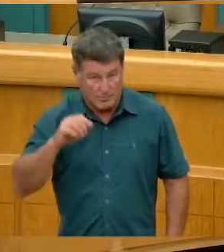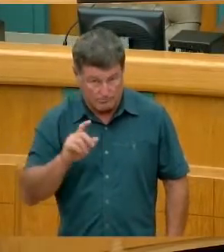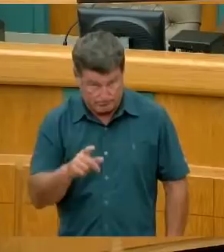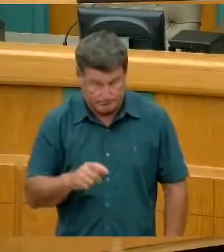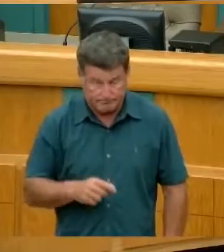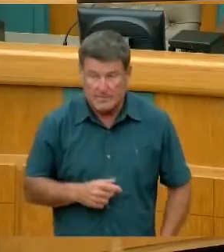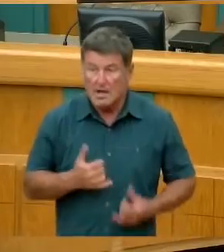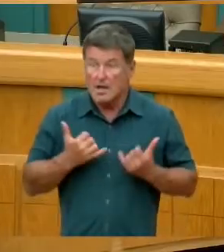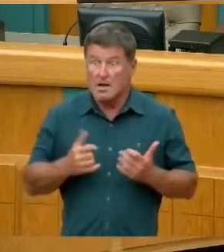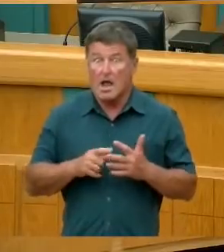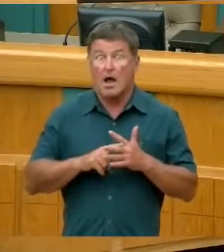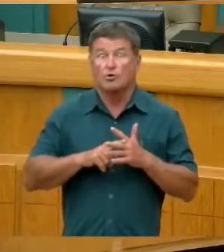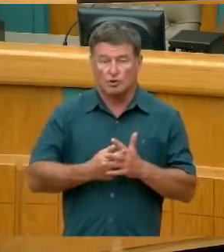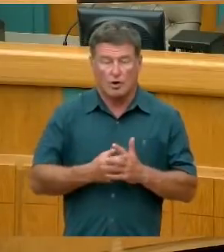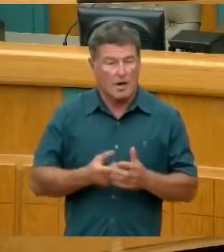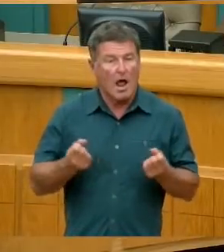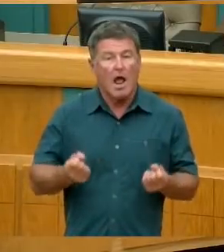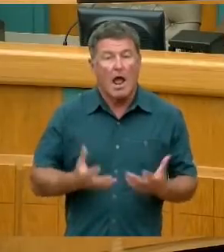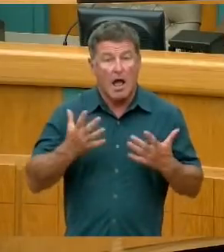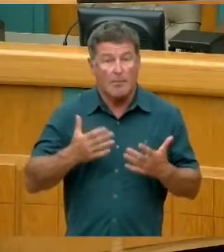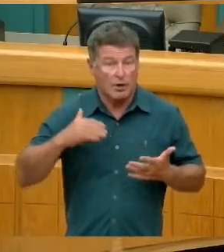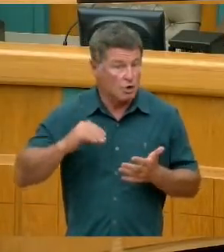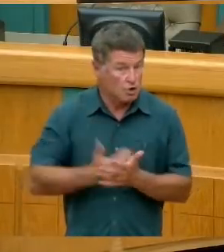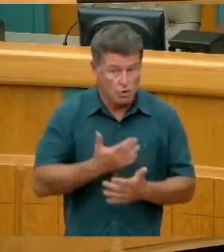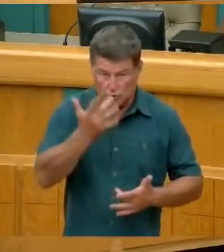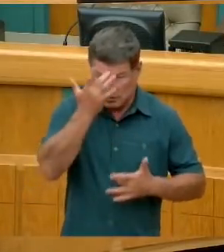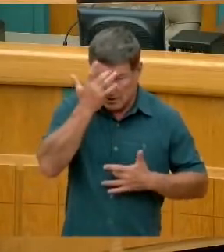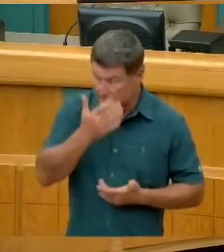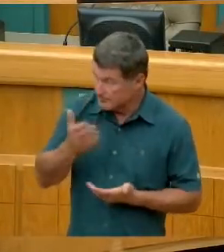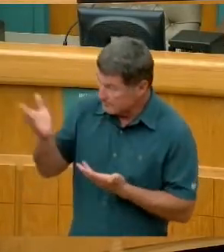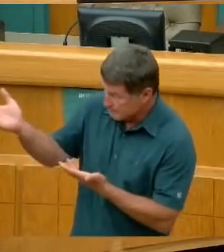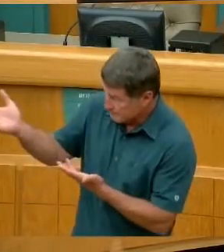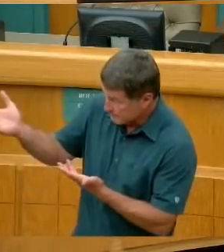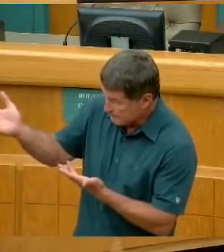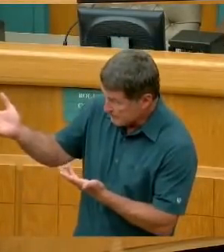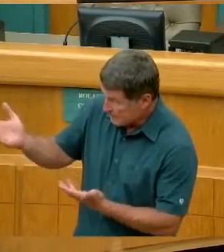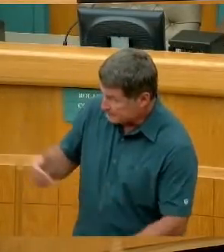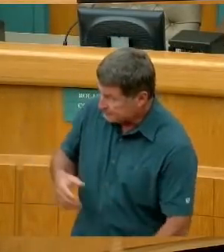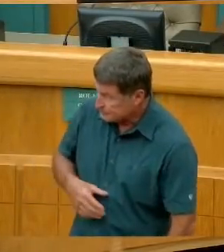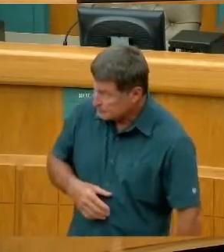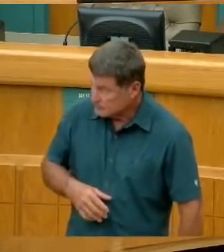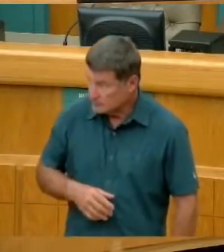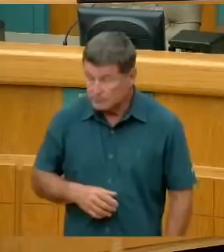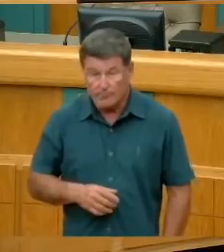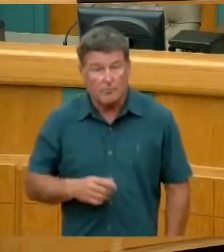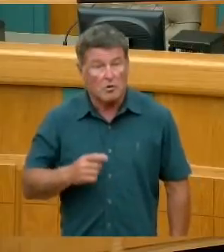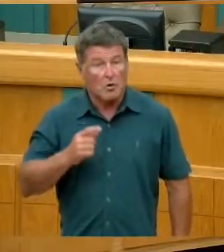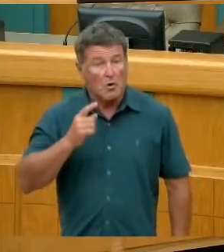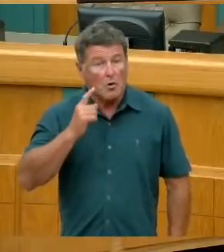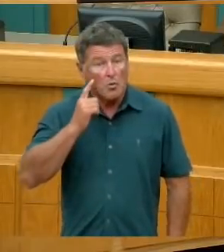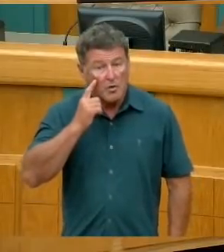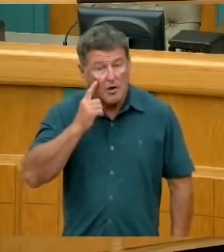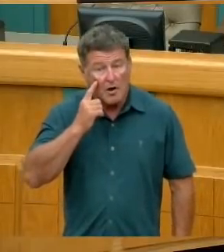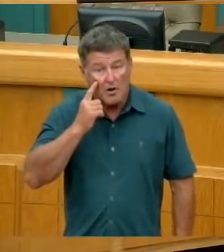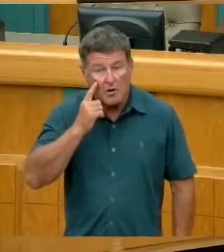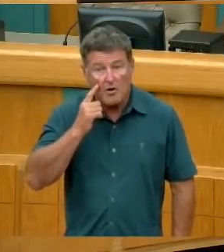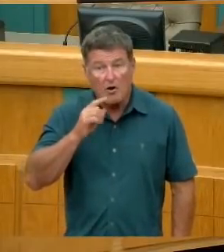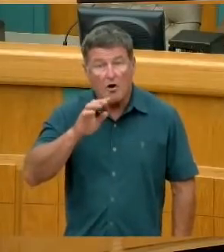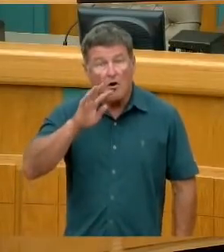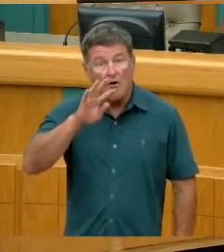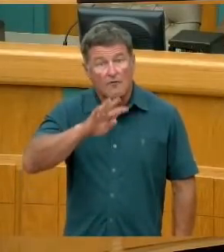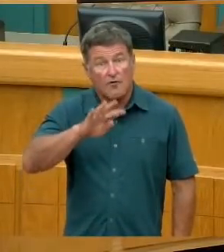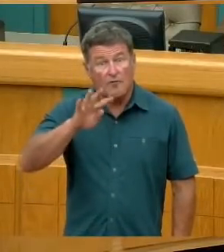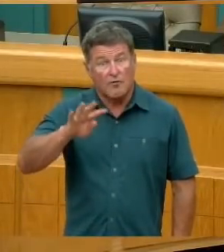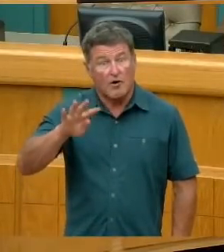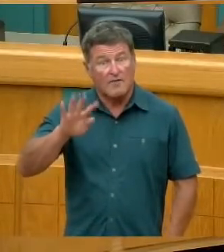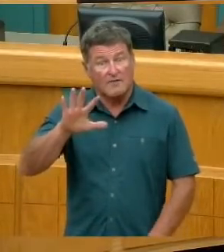Okay, so we're going to begin with the number of new cases. We have a graph here. We thought our 445